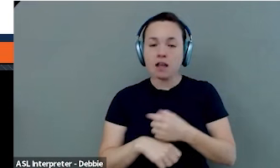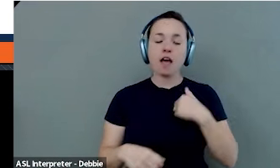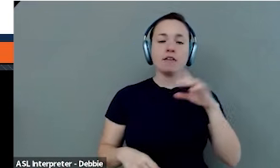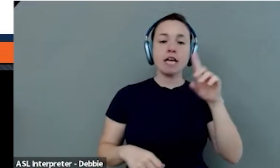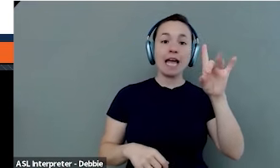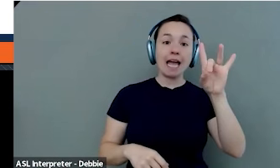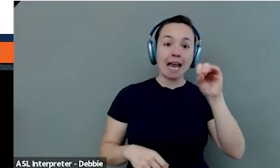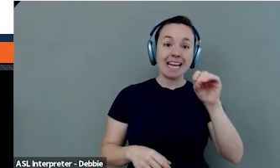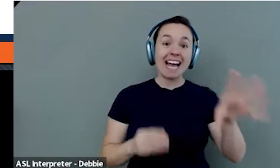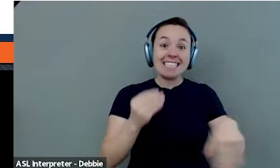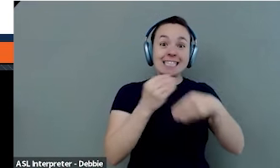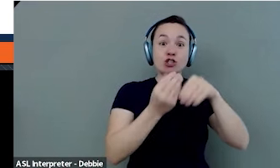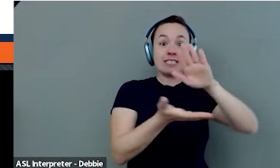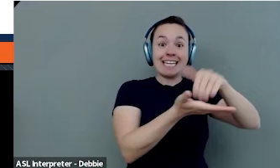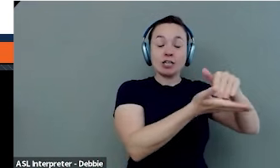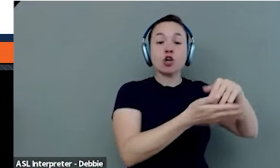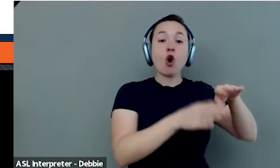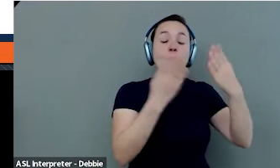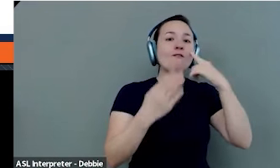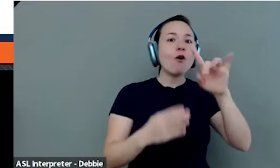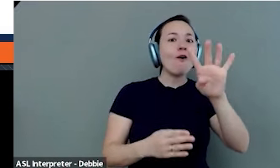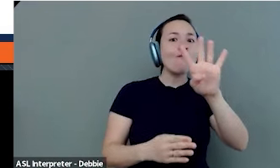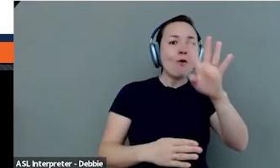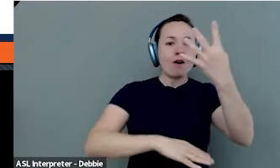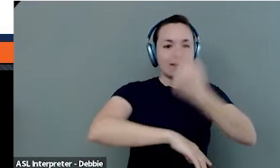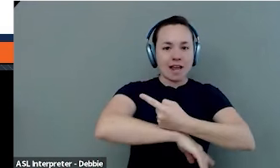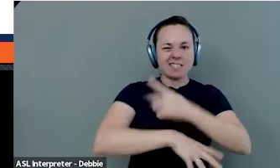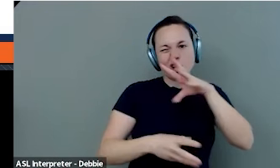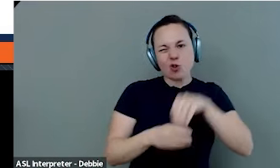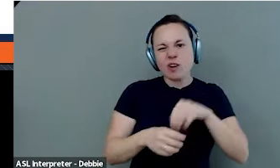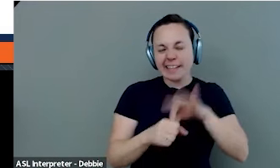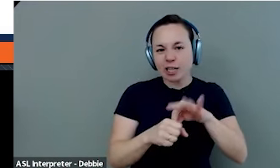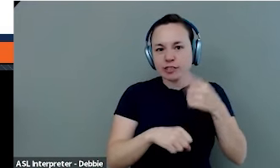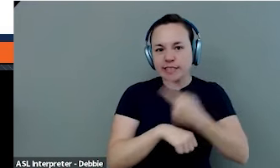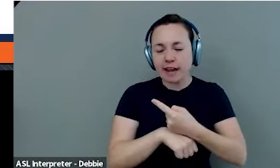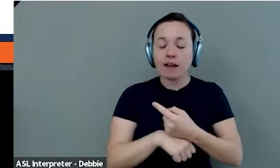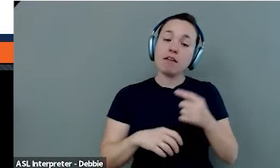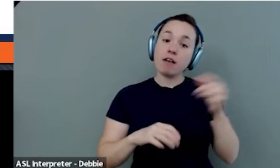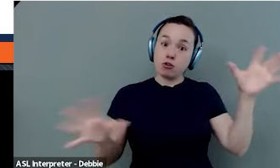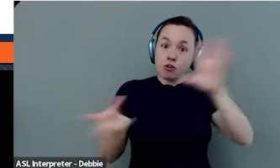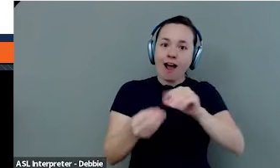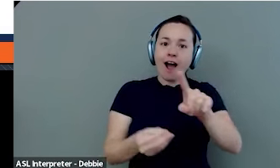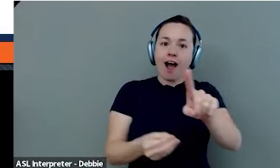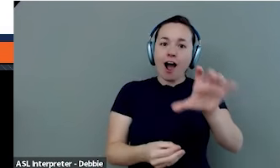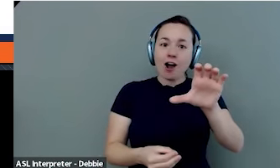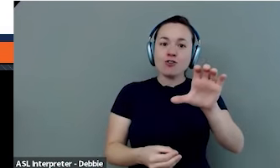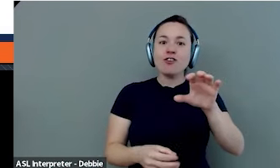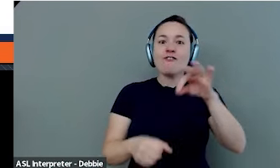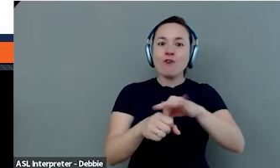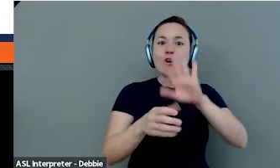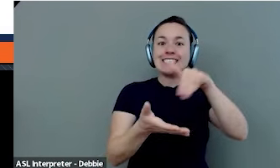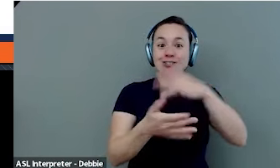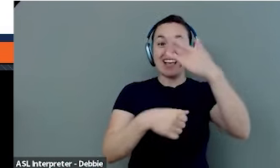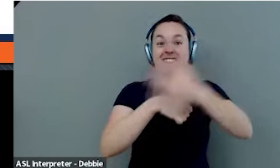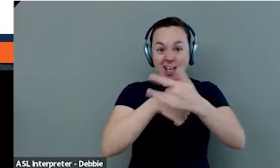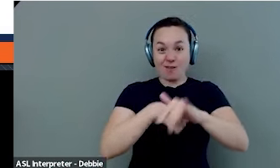additional vote centers that open for 4 days, including election day, giving us a total of 100 vote centers available to